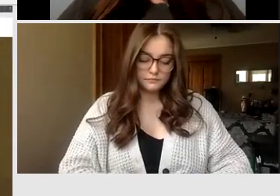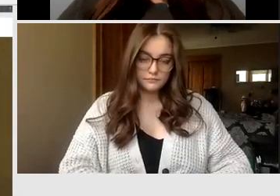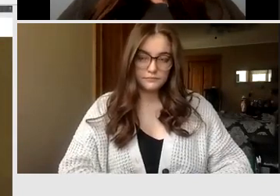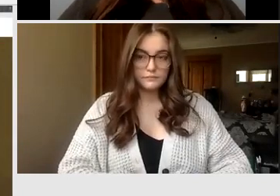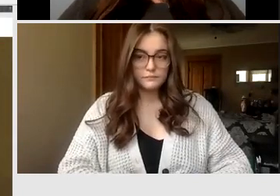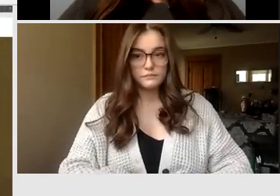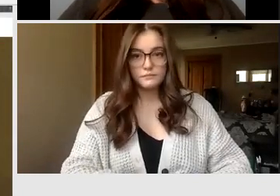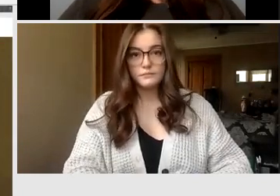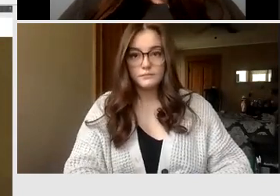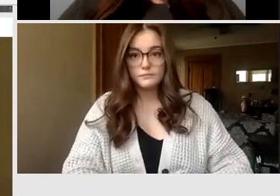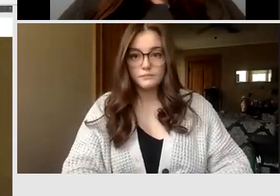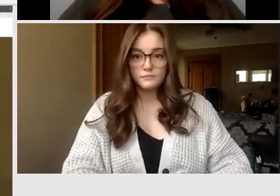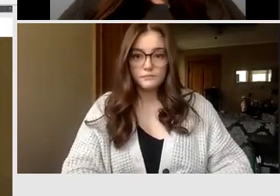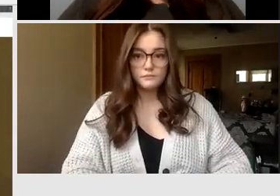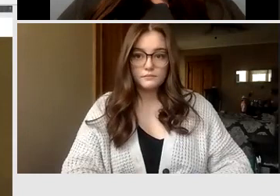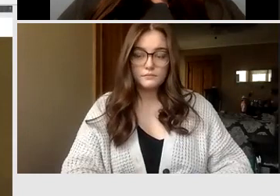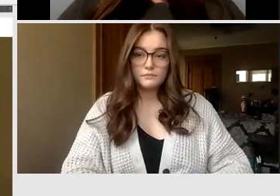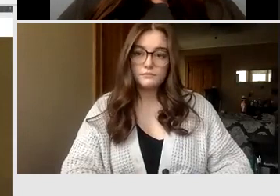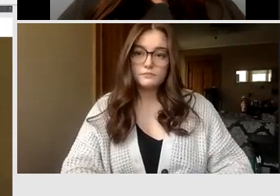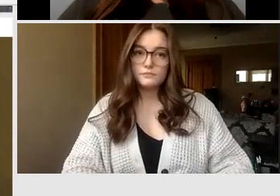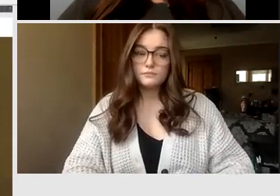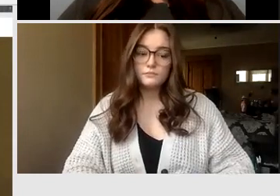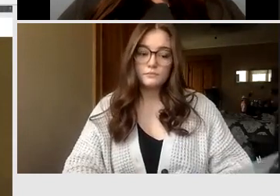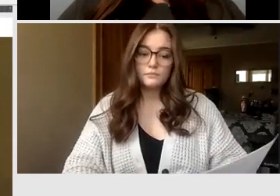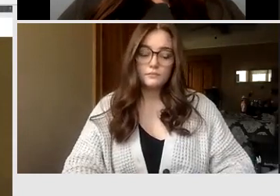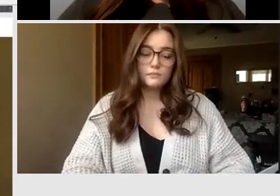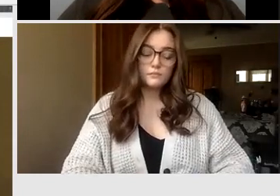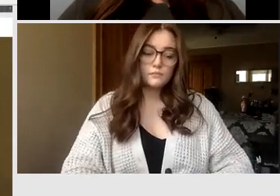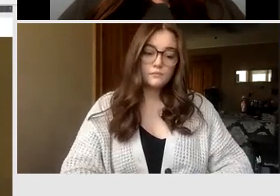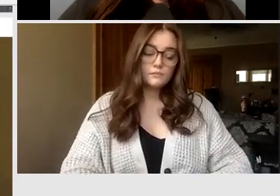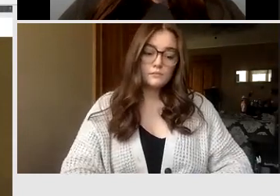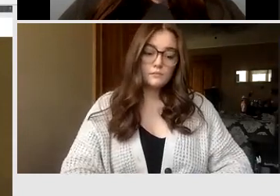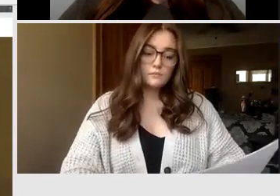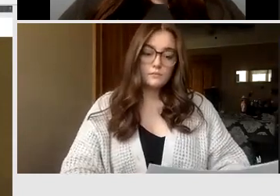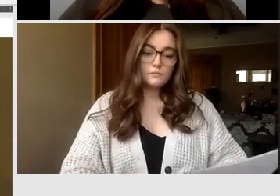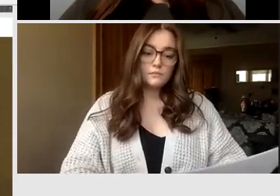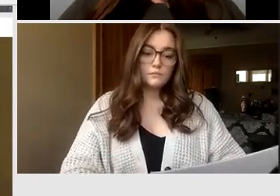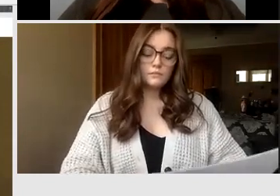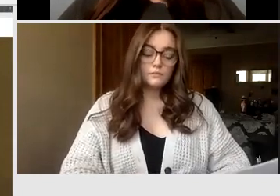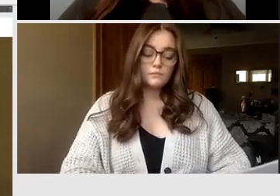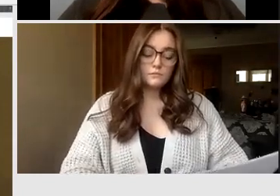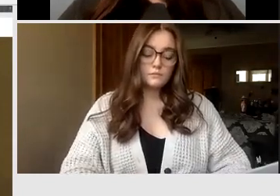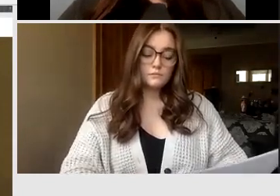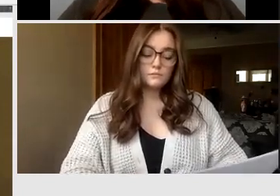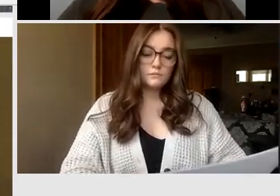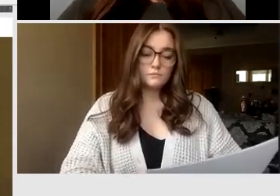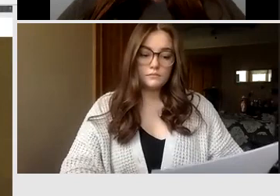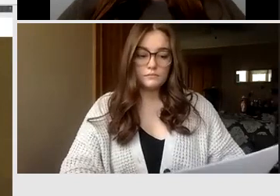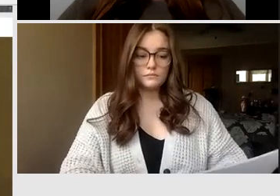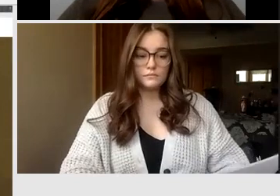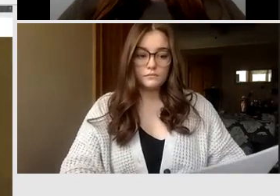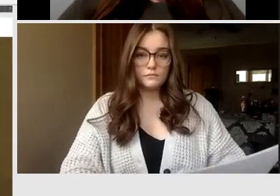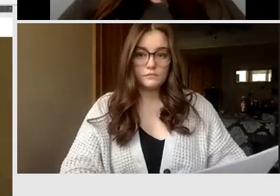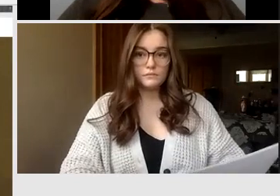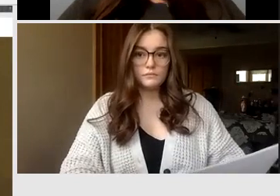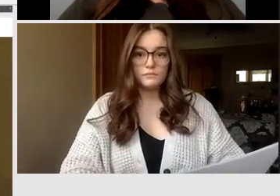army was in charge of protecting Washington, D.C., though its ultimate goal was to attack Richmond, the Confederate capital, and win the war. Do